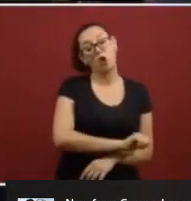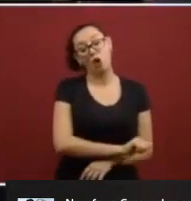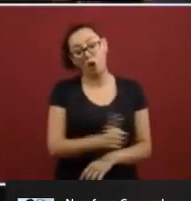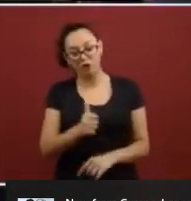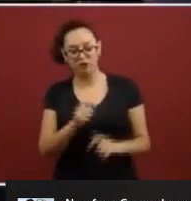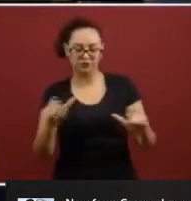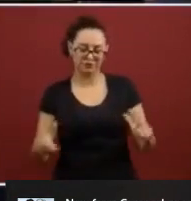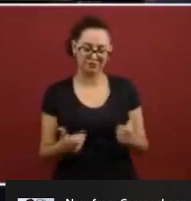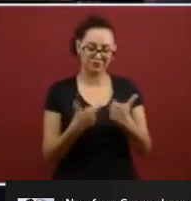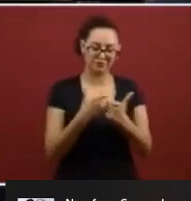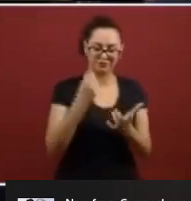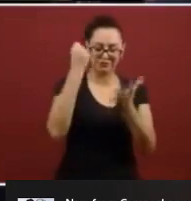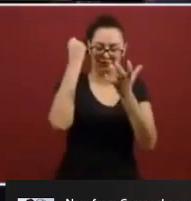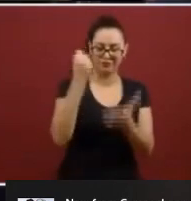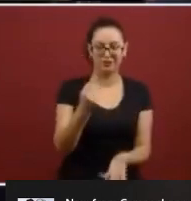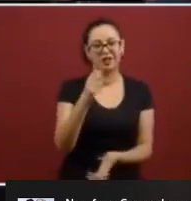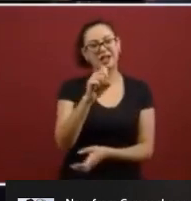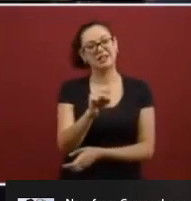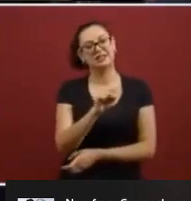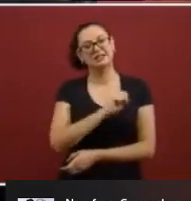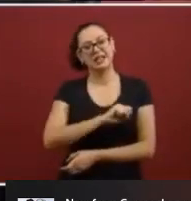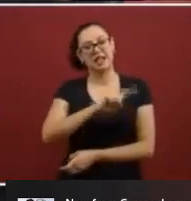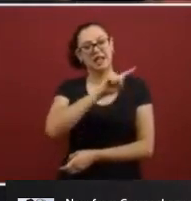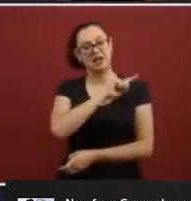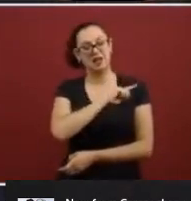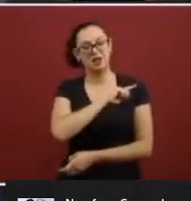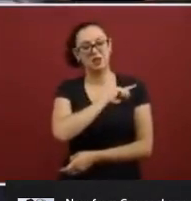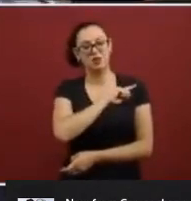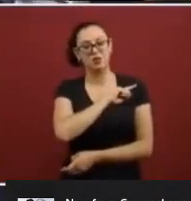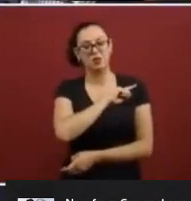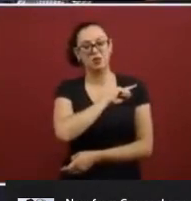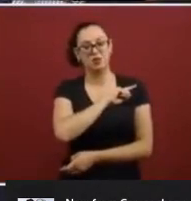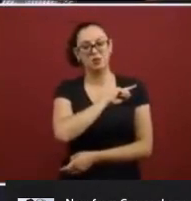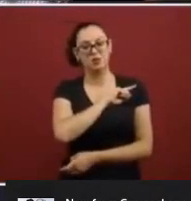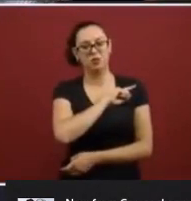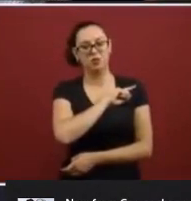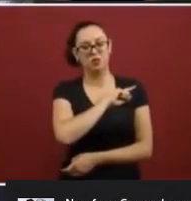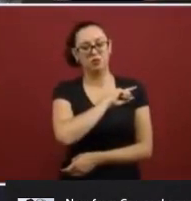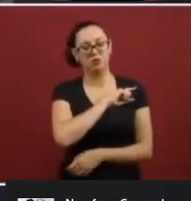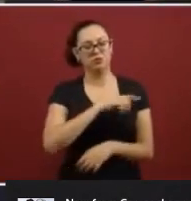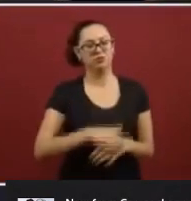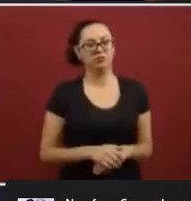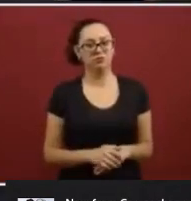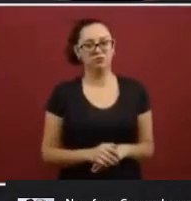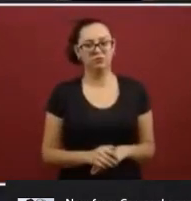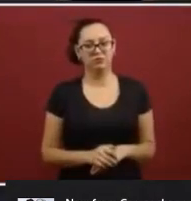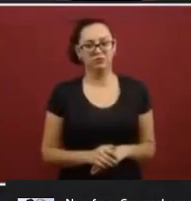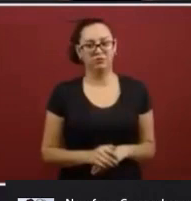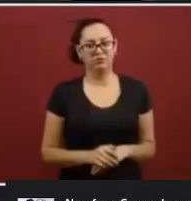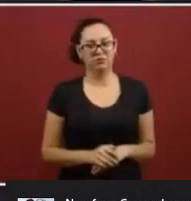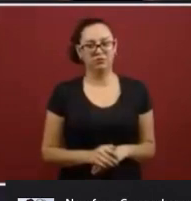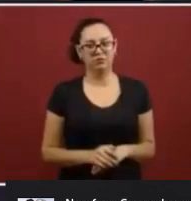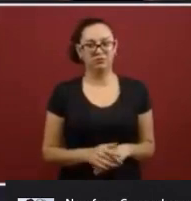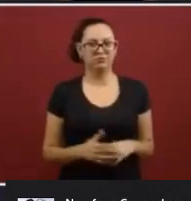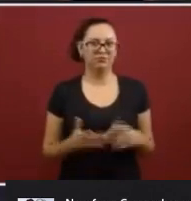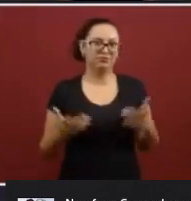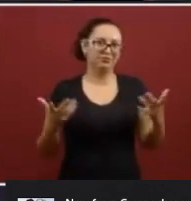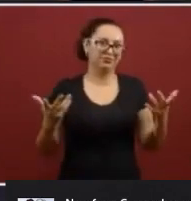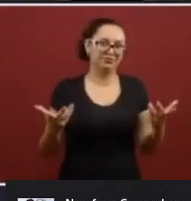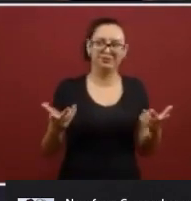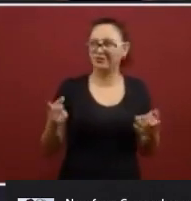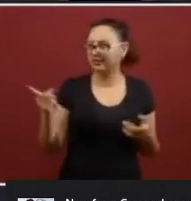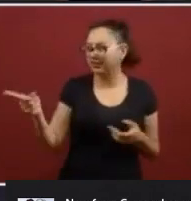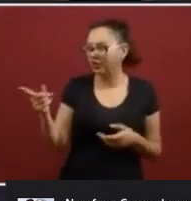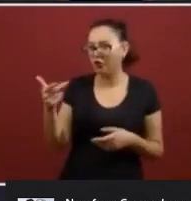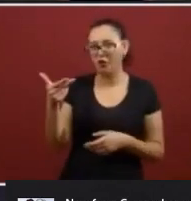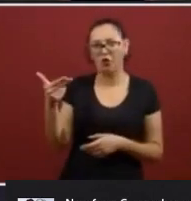them. So the health benefits or fund, Teniendo el grave problema de